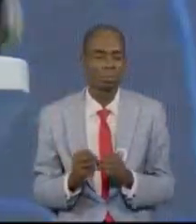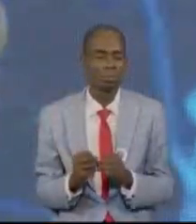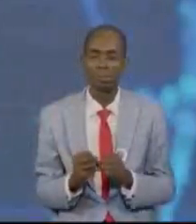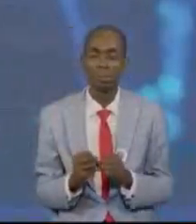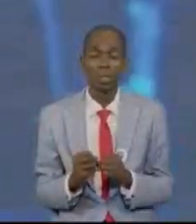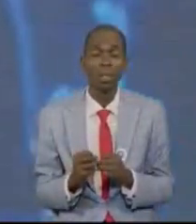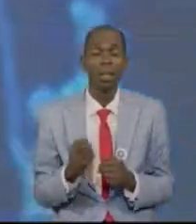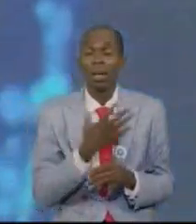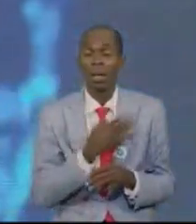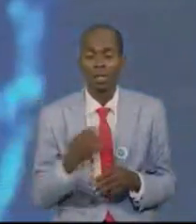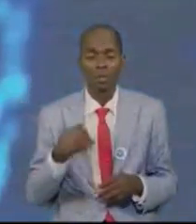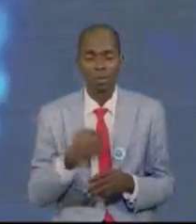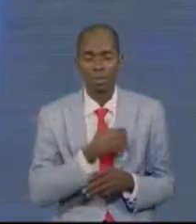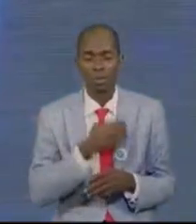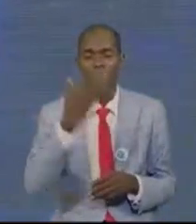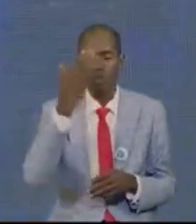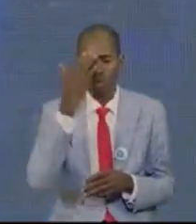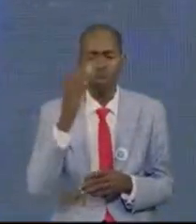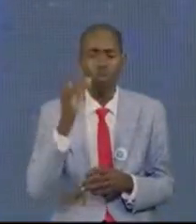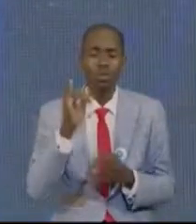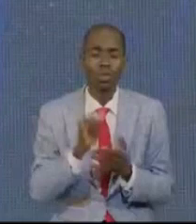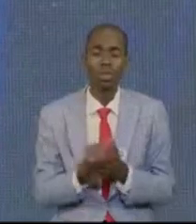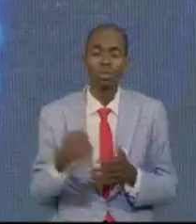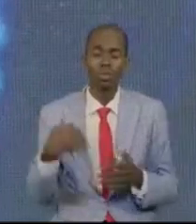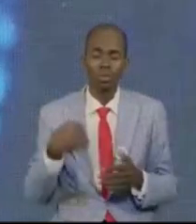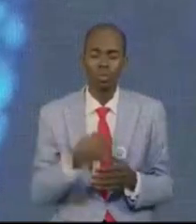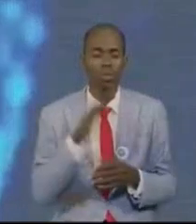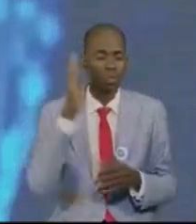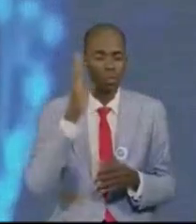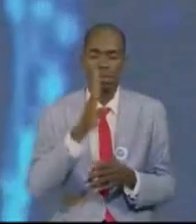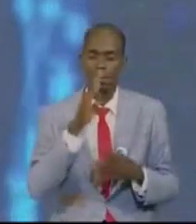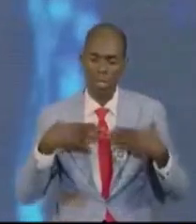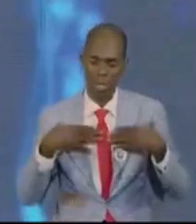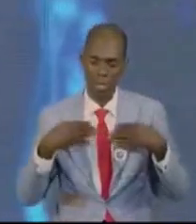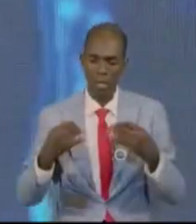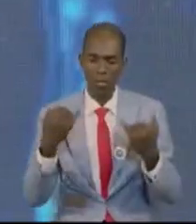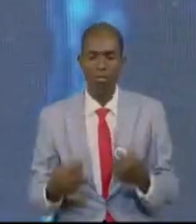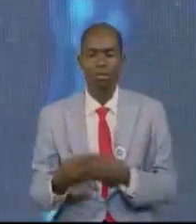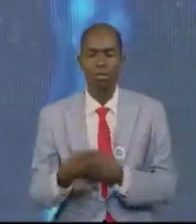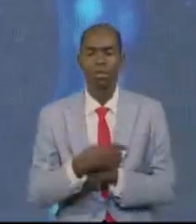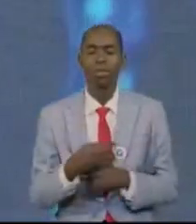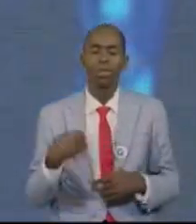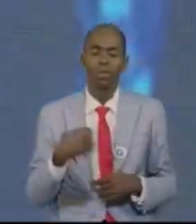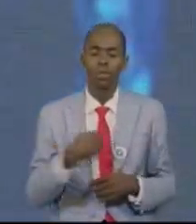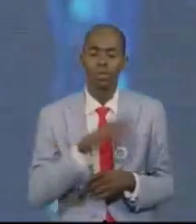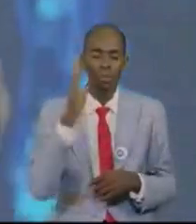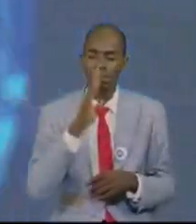And we know you are going to heal today. You are going to deliver today.